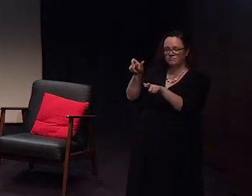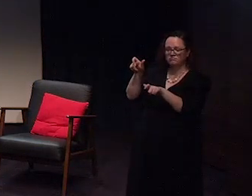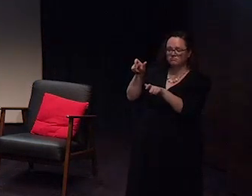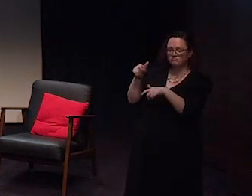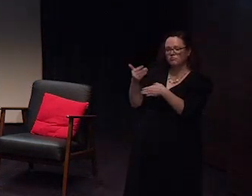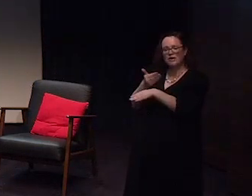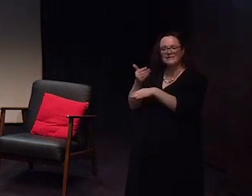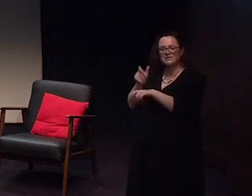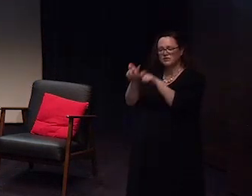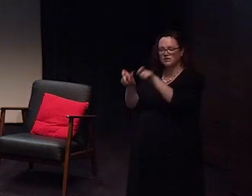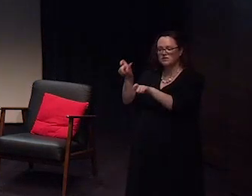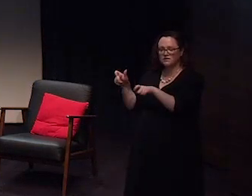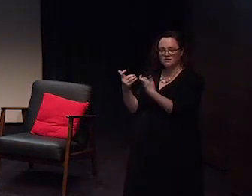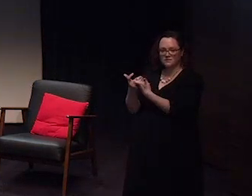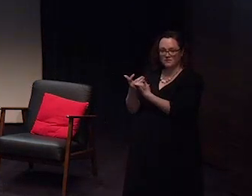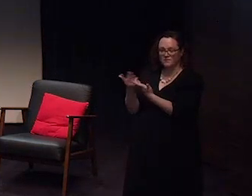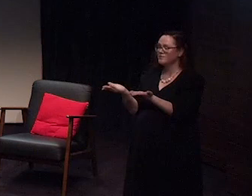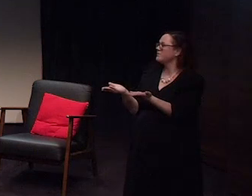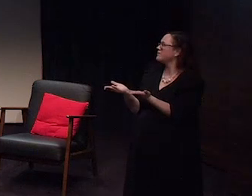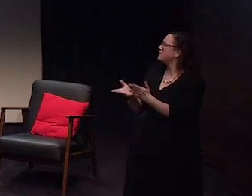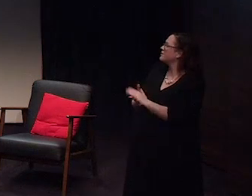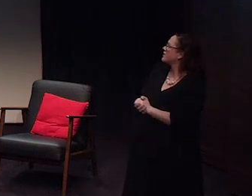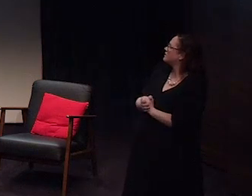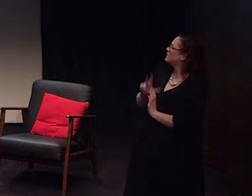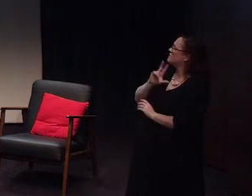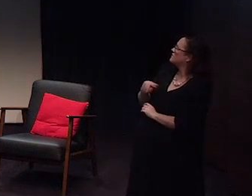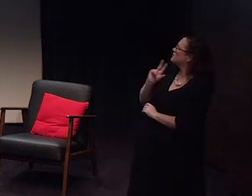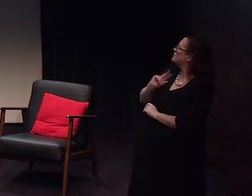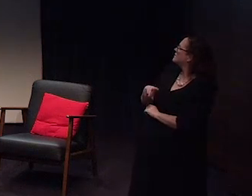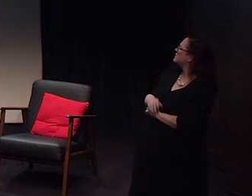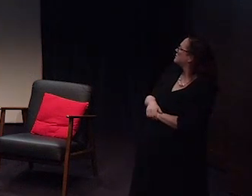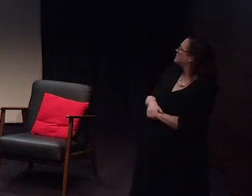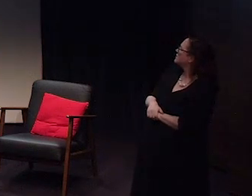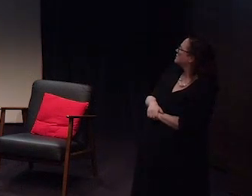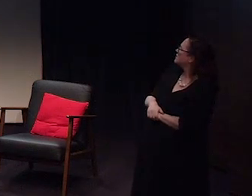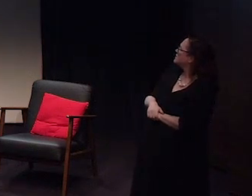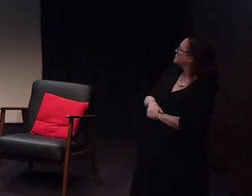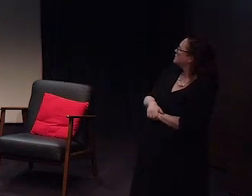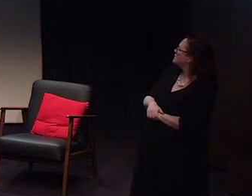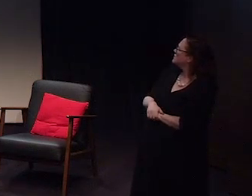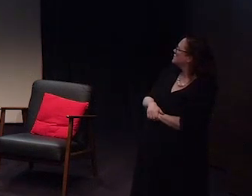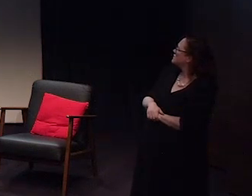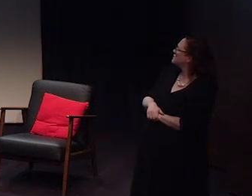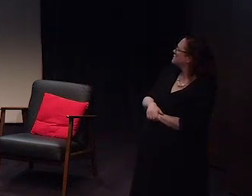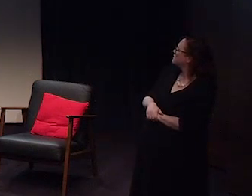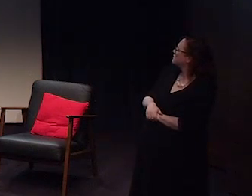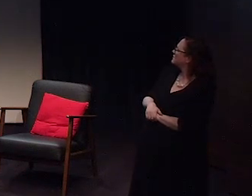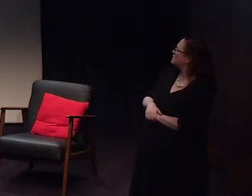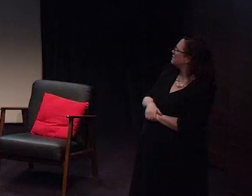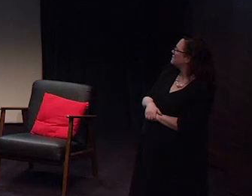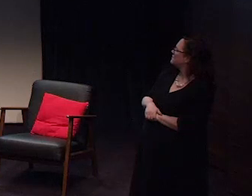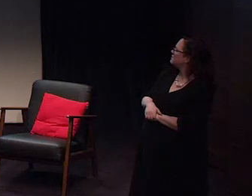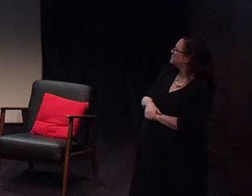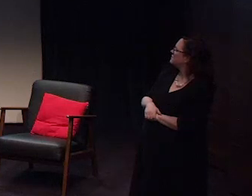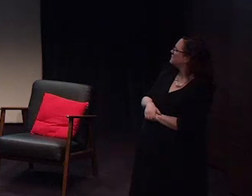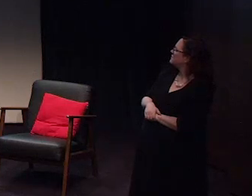written down in detail. For example, the word used by the EMDs, the order in which the different instructions are given to the